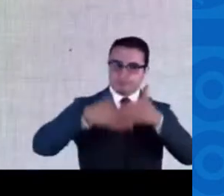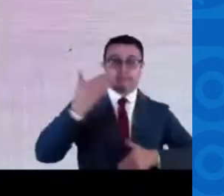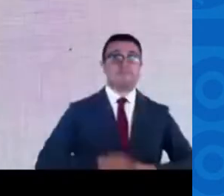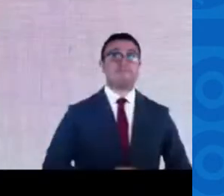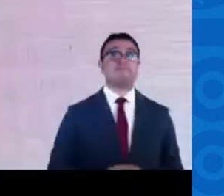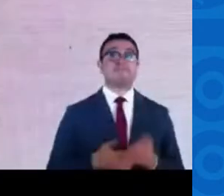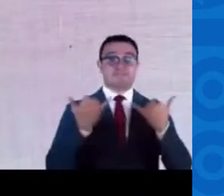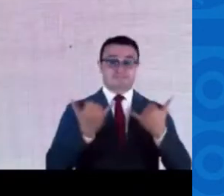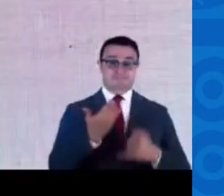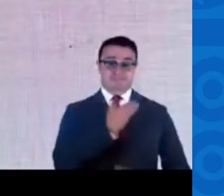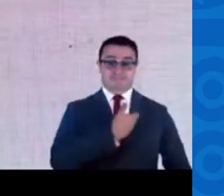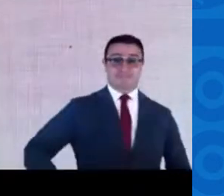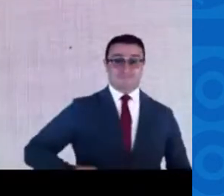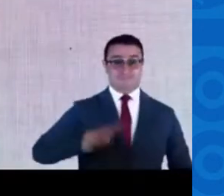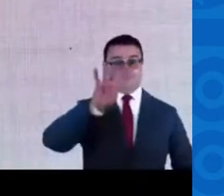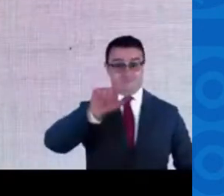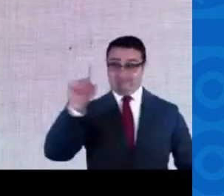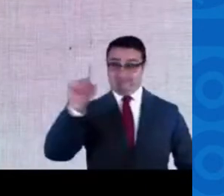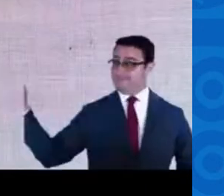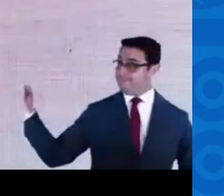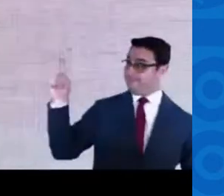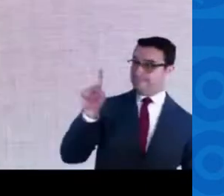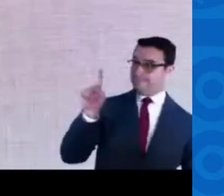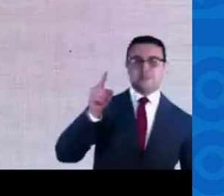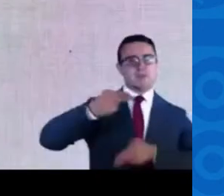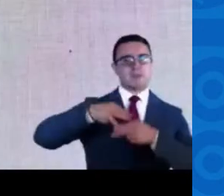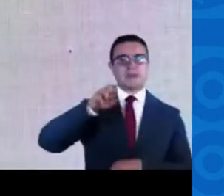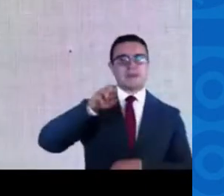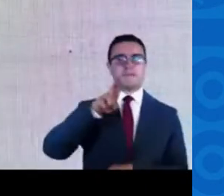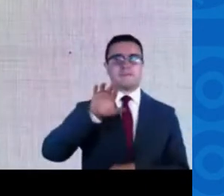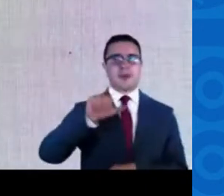Now I wish to invite the First Lady of the Nation,